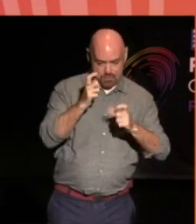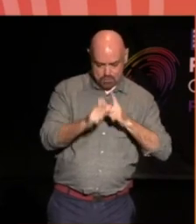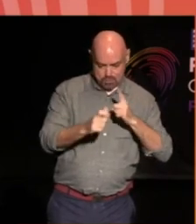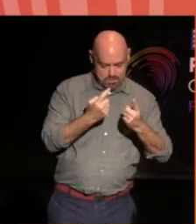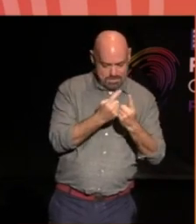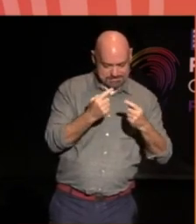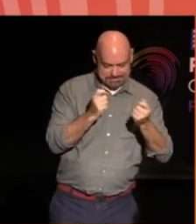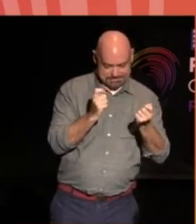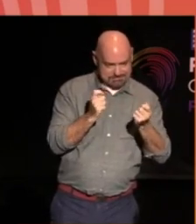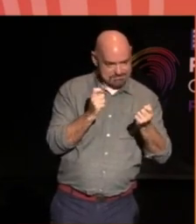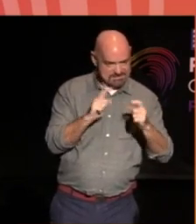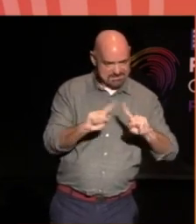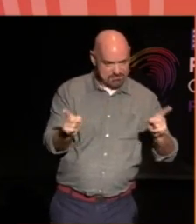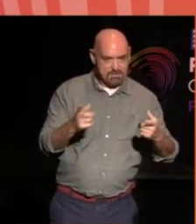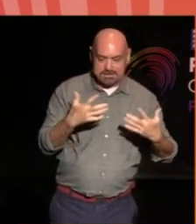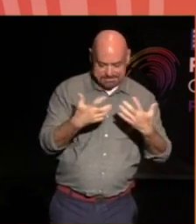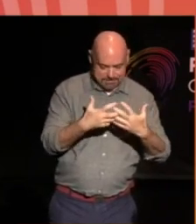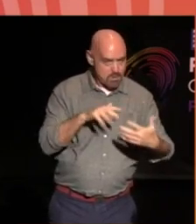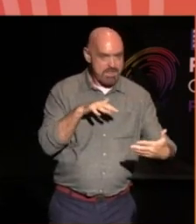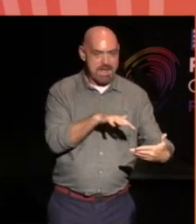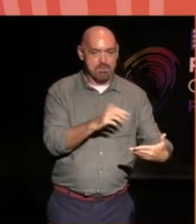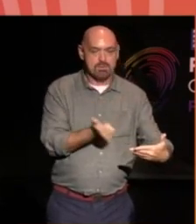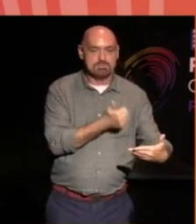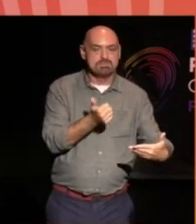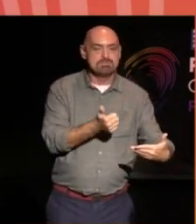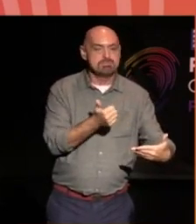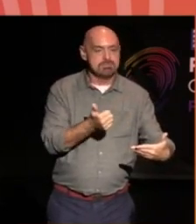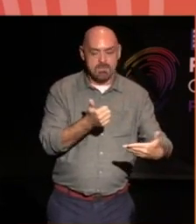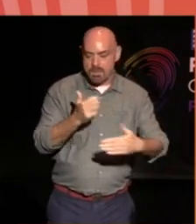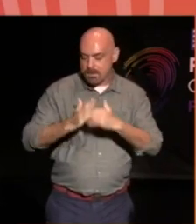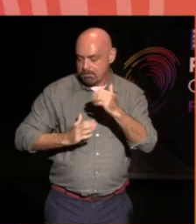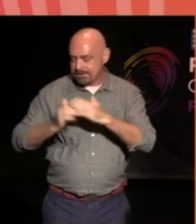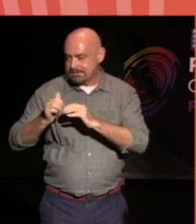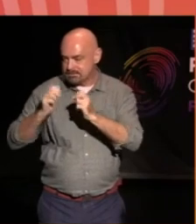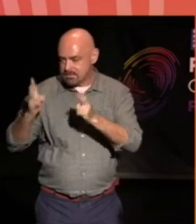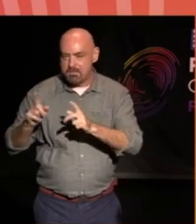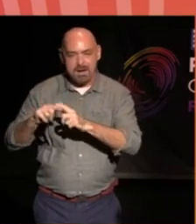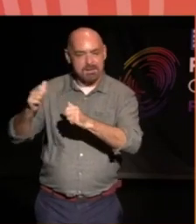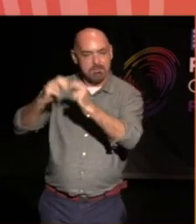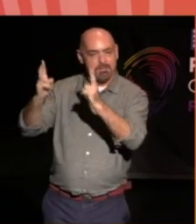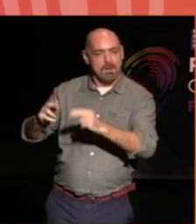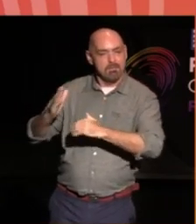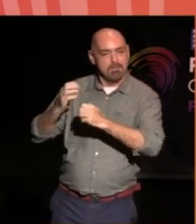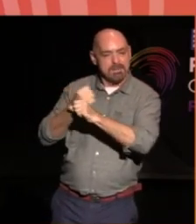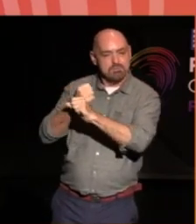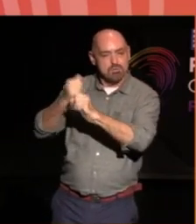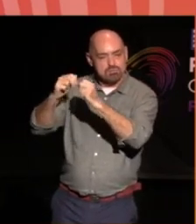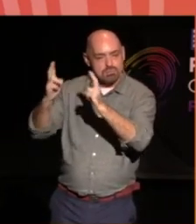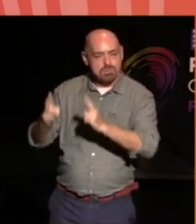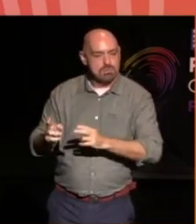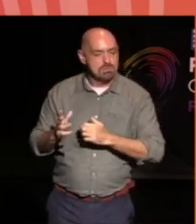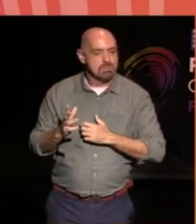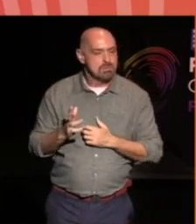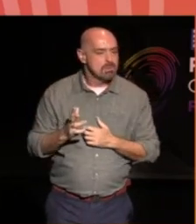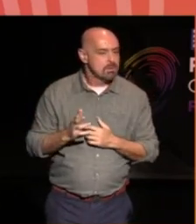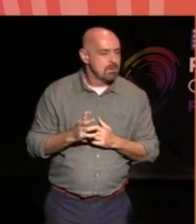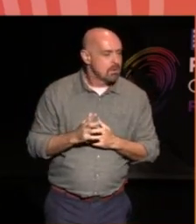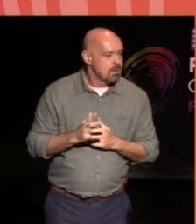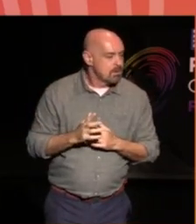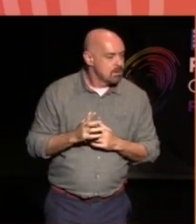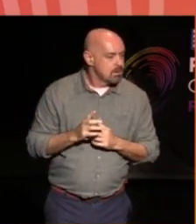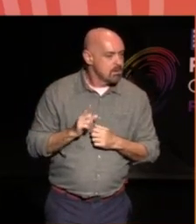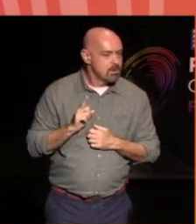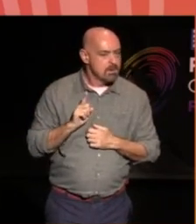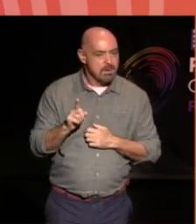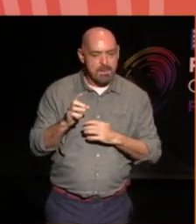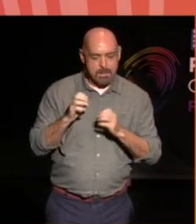technologies, there's really exciting things happen. The vast majority of the built environment is done by volume builders, right? That I can't imagine, Barrett's not a B Corp, I can't imagine it ever